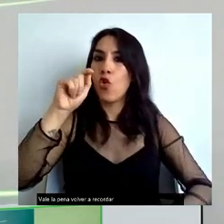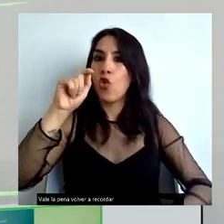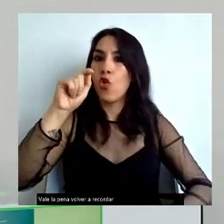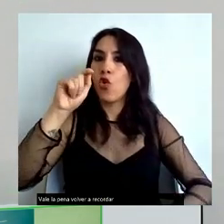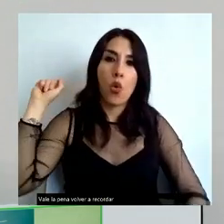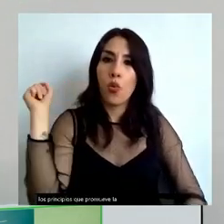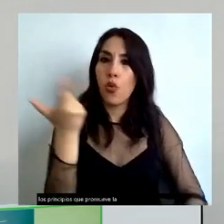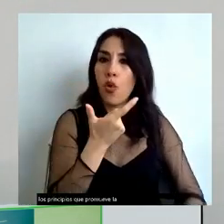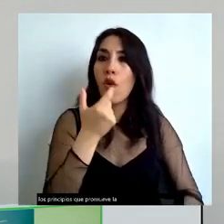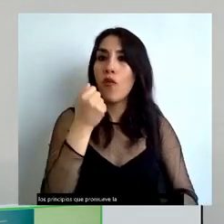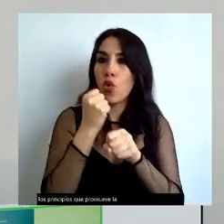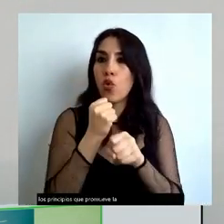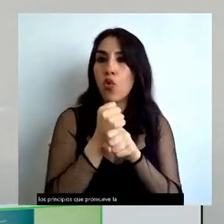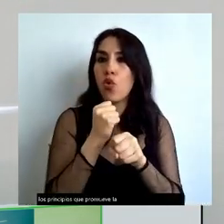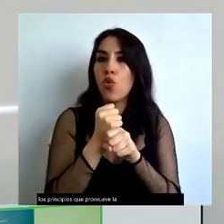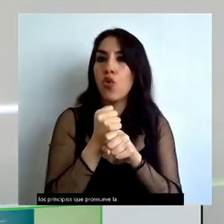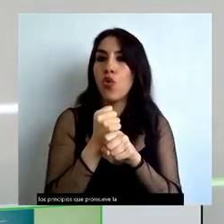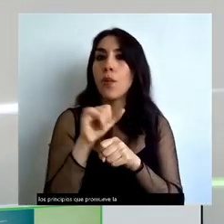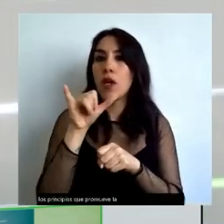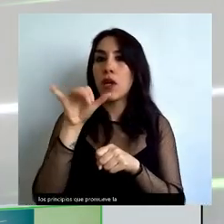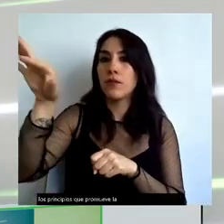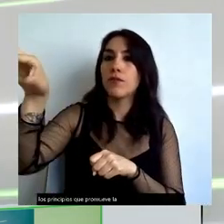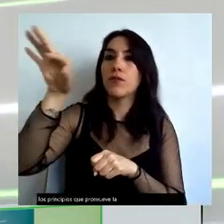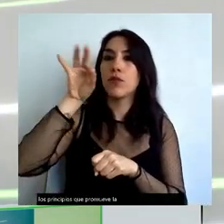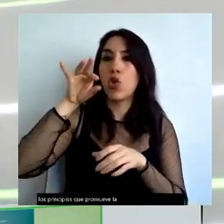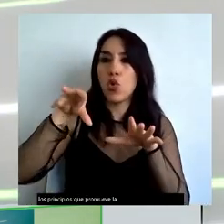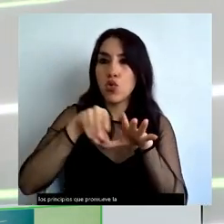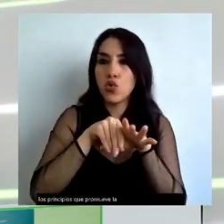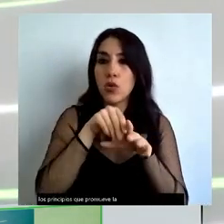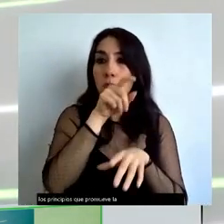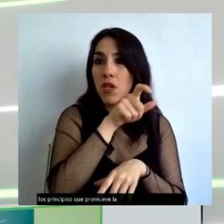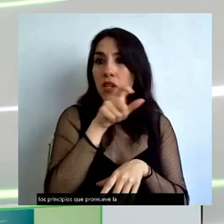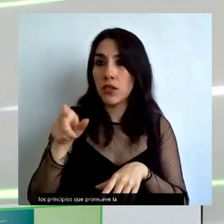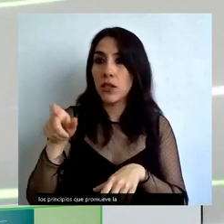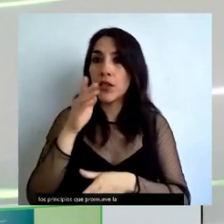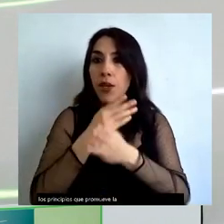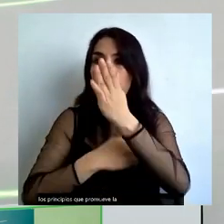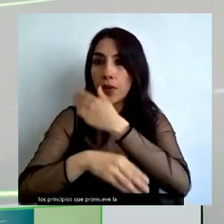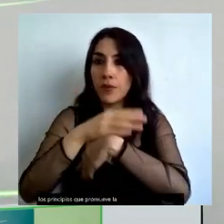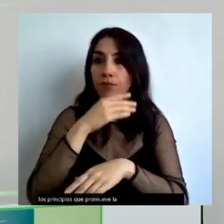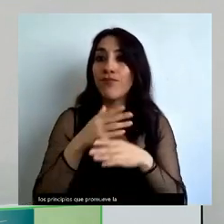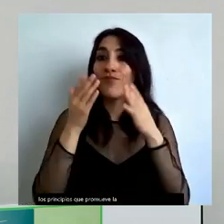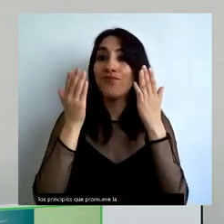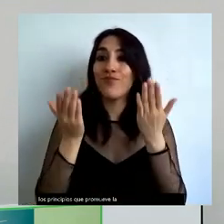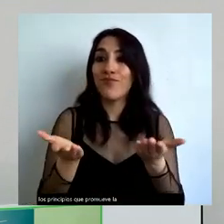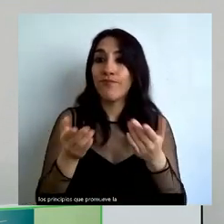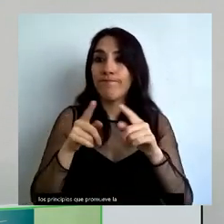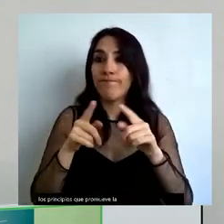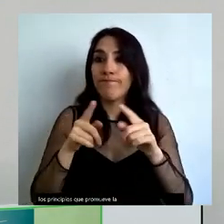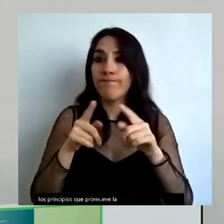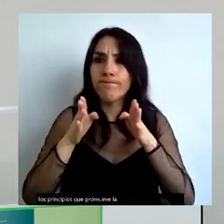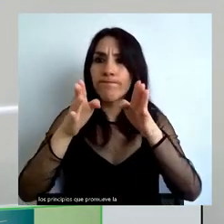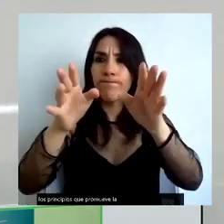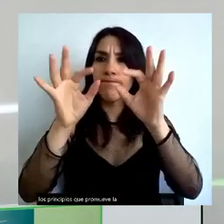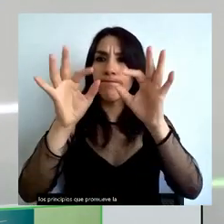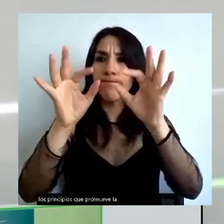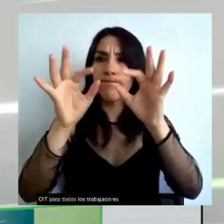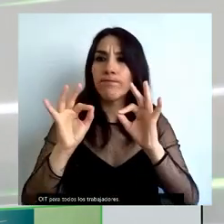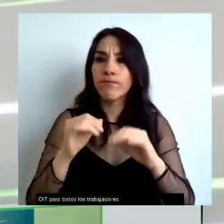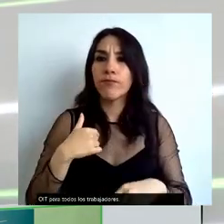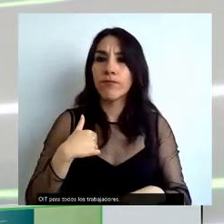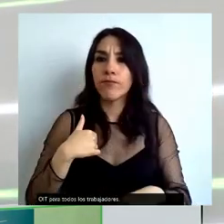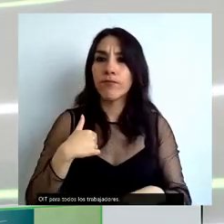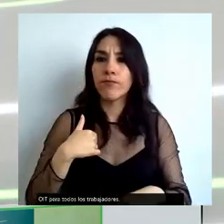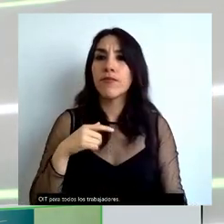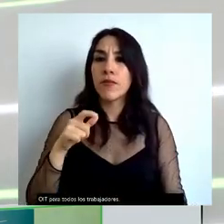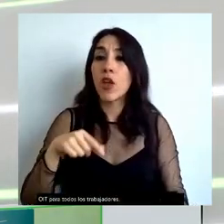of the workers, including the people with disability. So this is a starting point that is essential